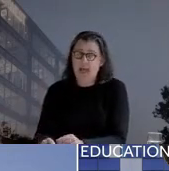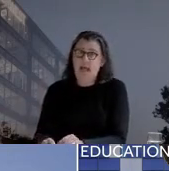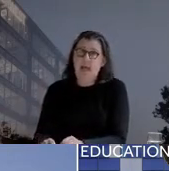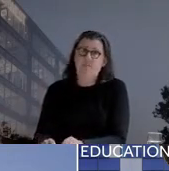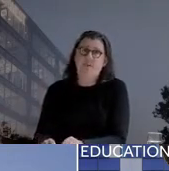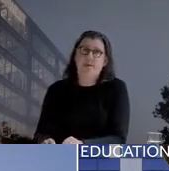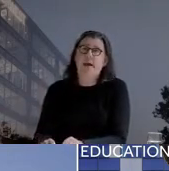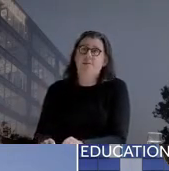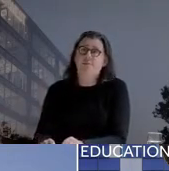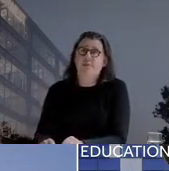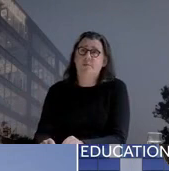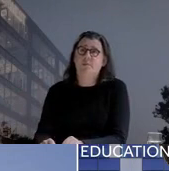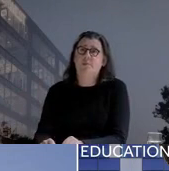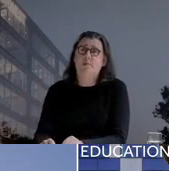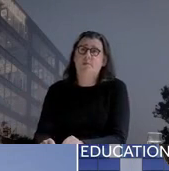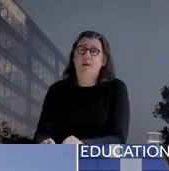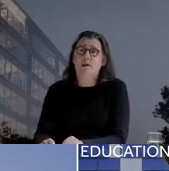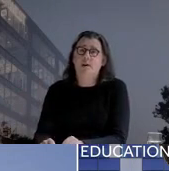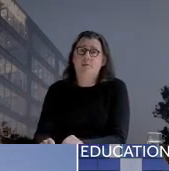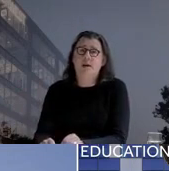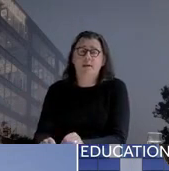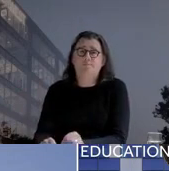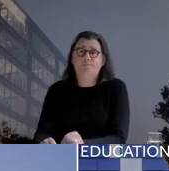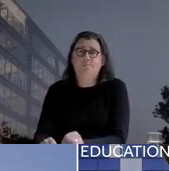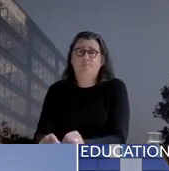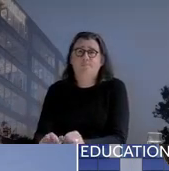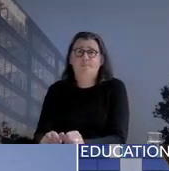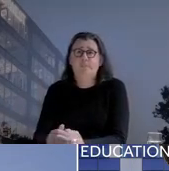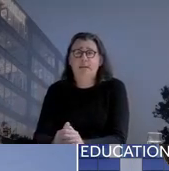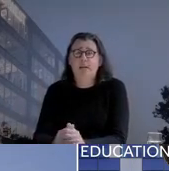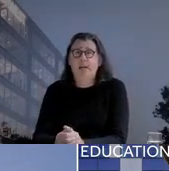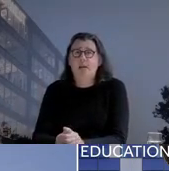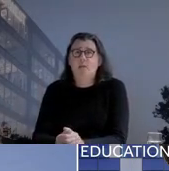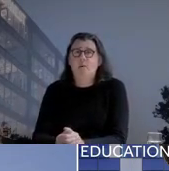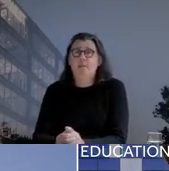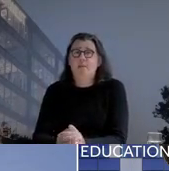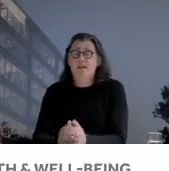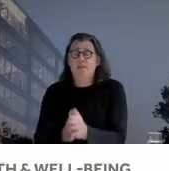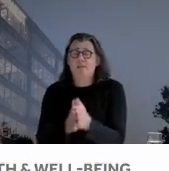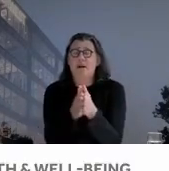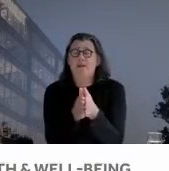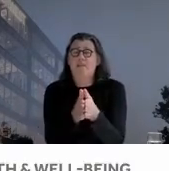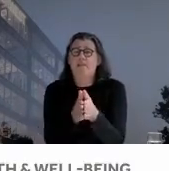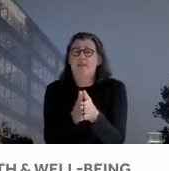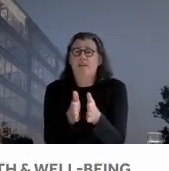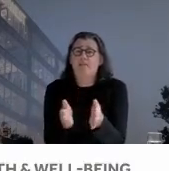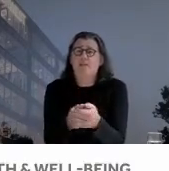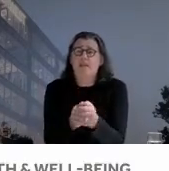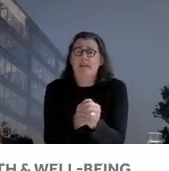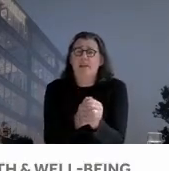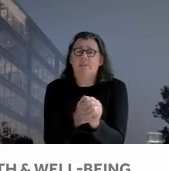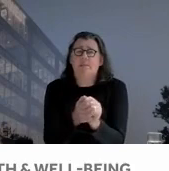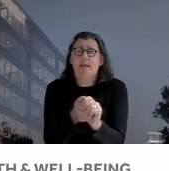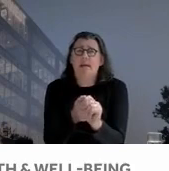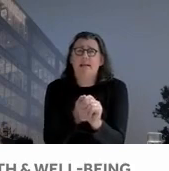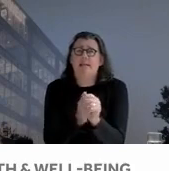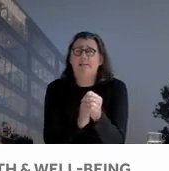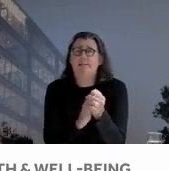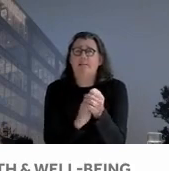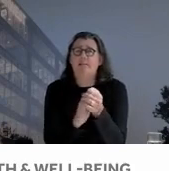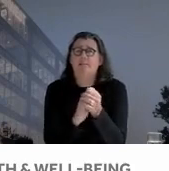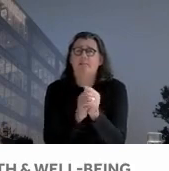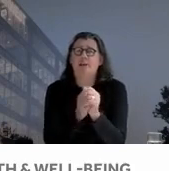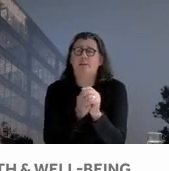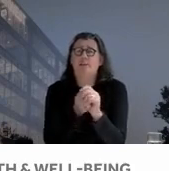things. And we've had a passion for timber for quite a long time. We developed, as part of our sustainability action plan,